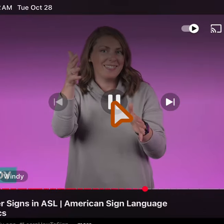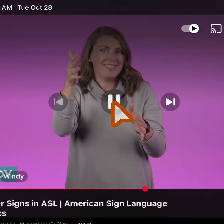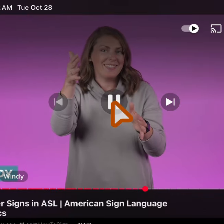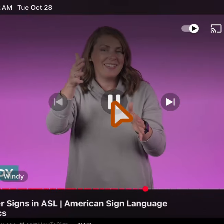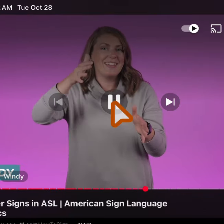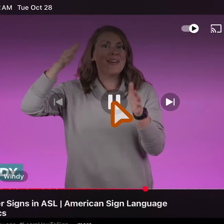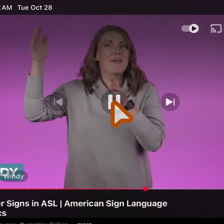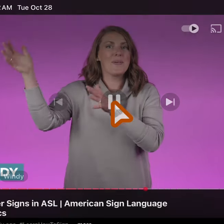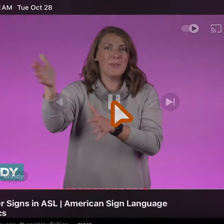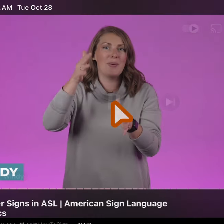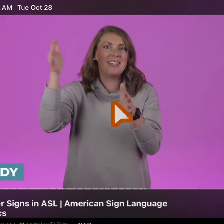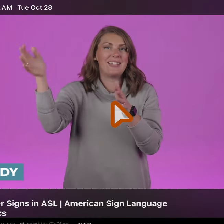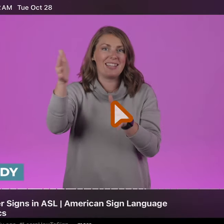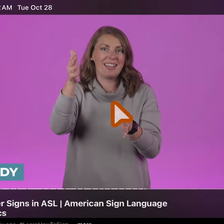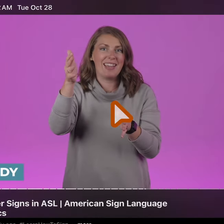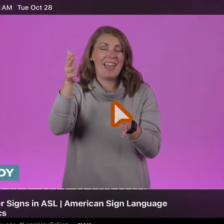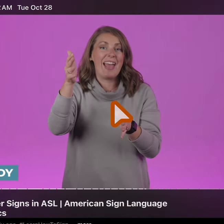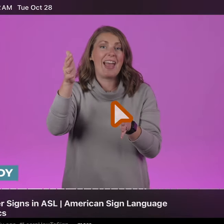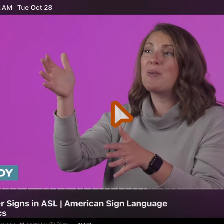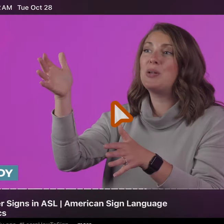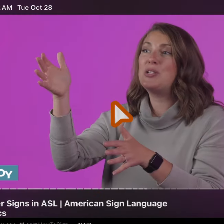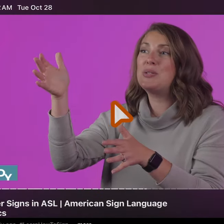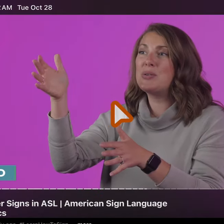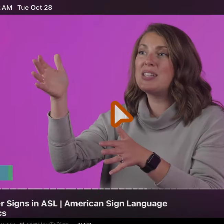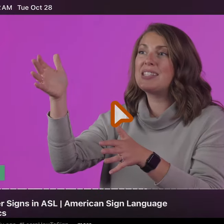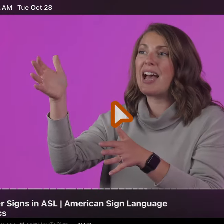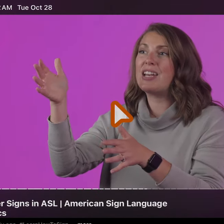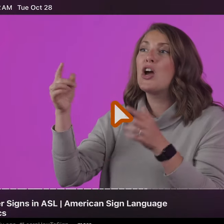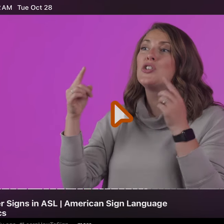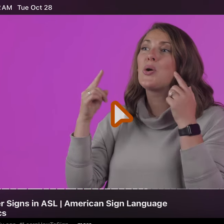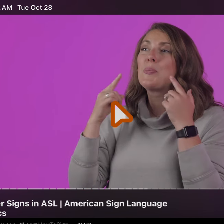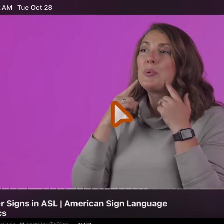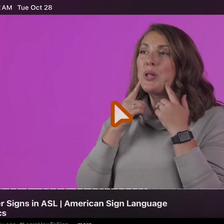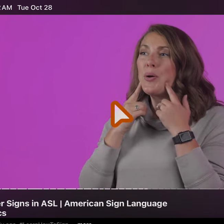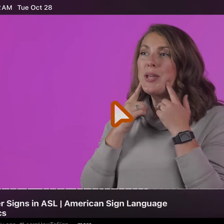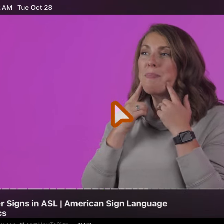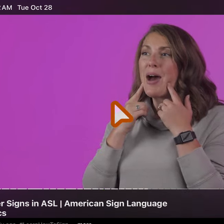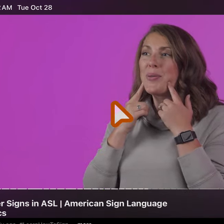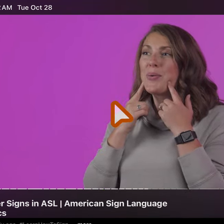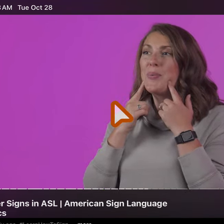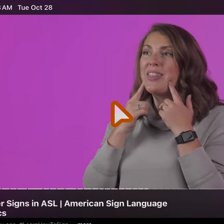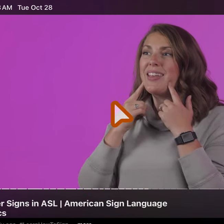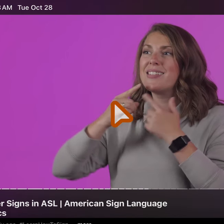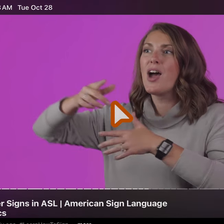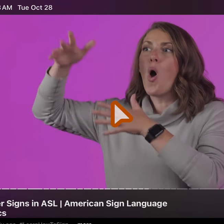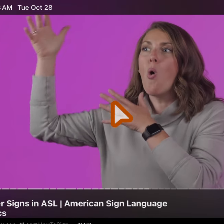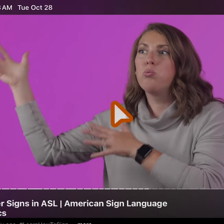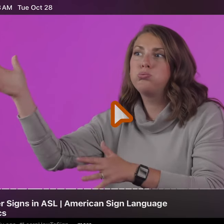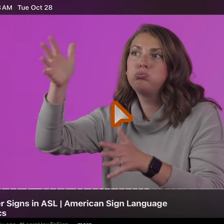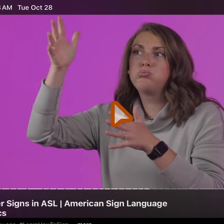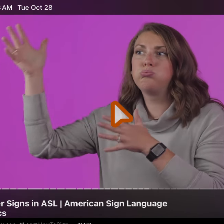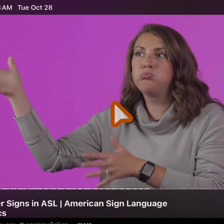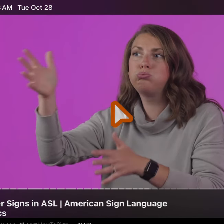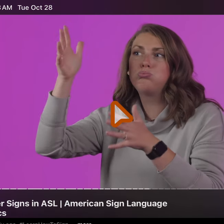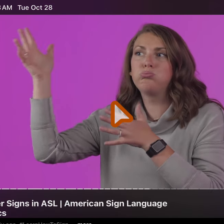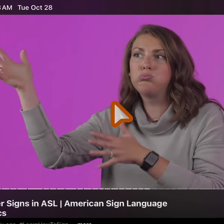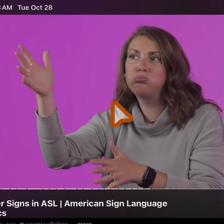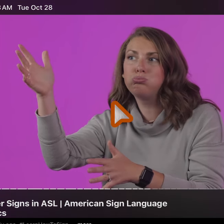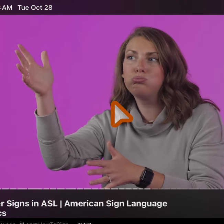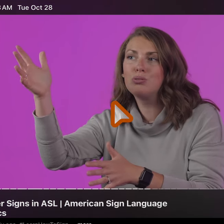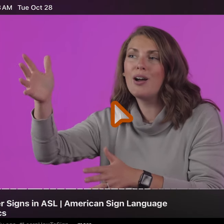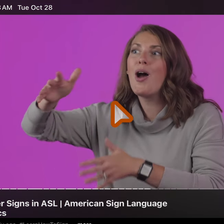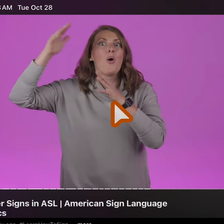Windy, windy. And when you do the sign, show a blowing mouth with it.